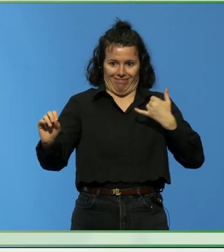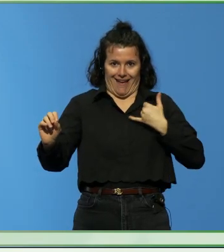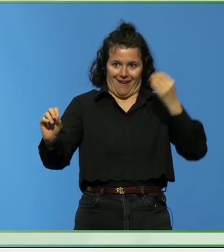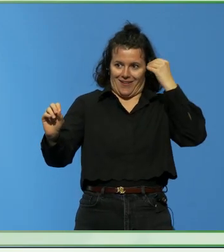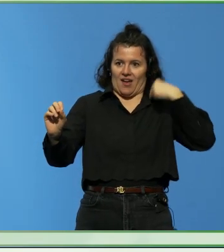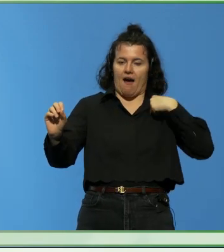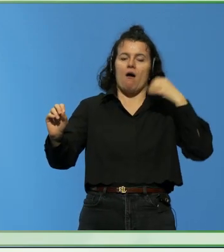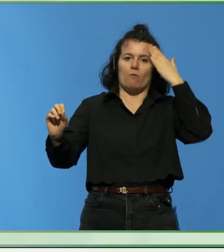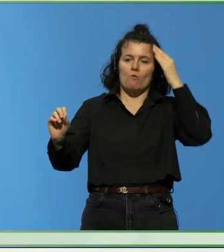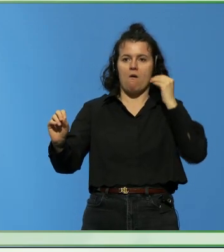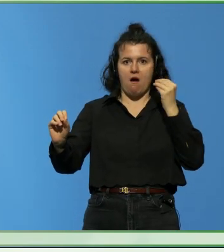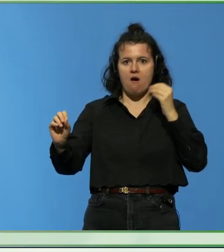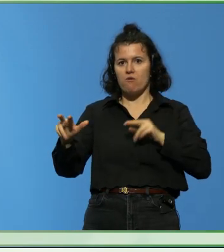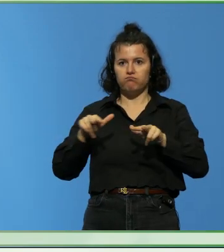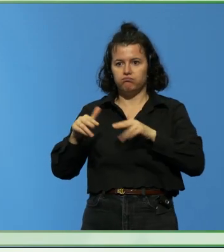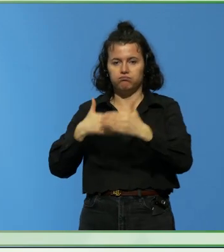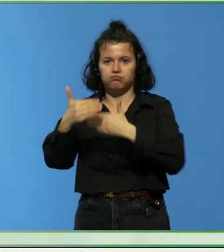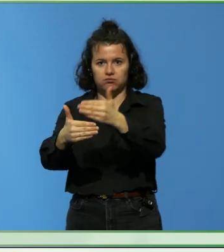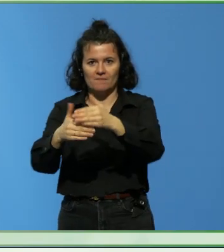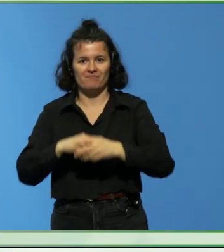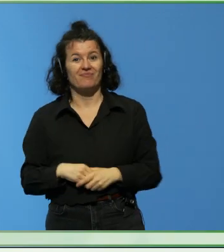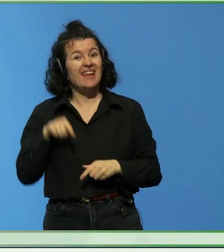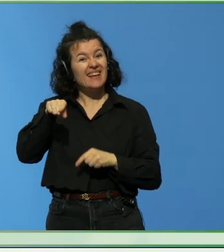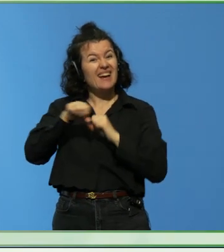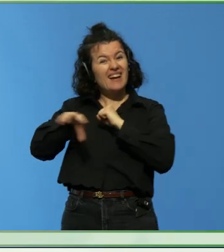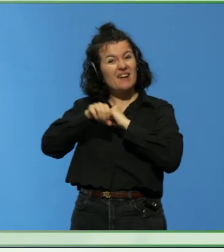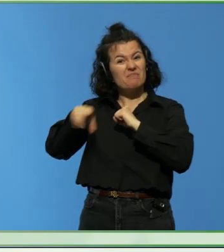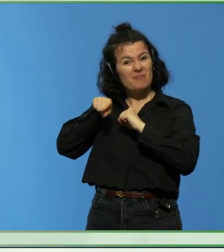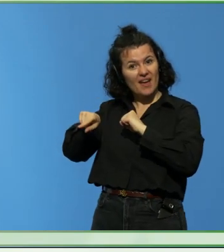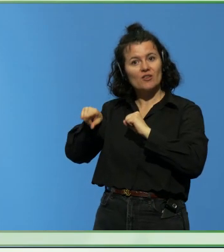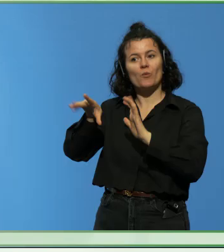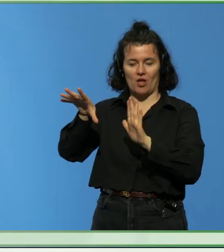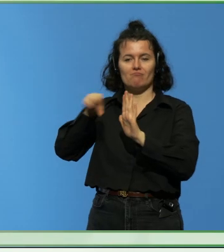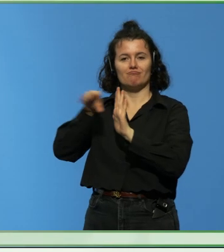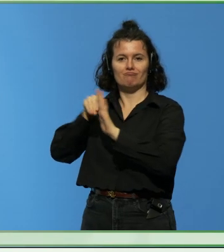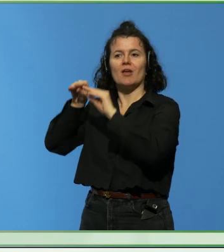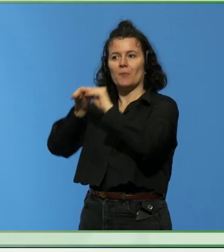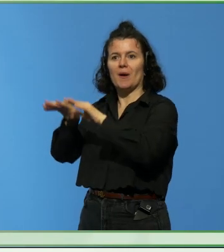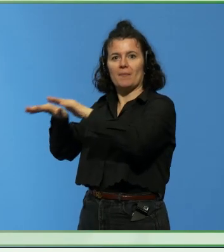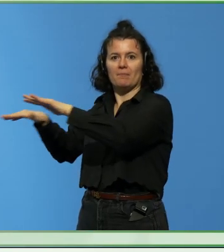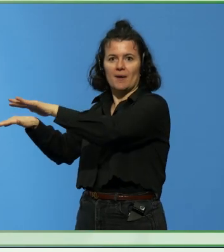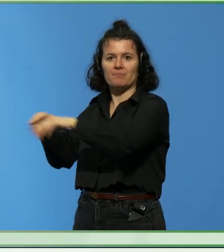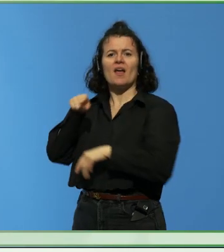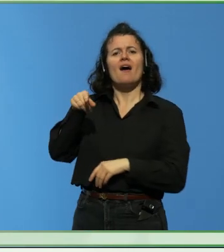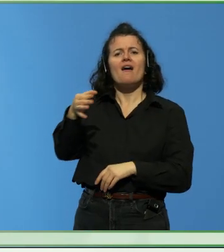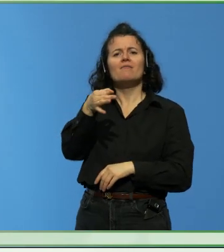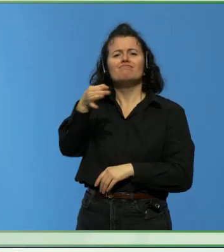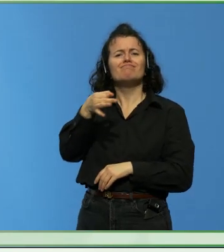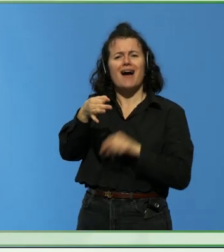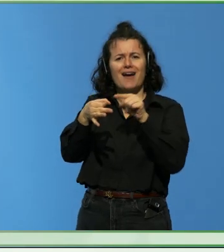Vevanoa campaign has been scaled up in 3 provinces in Vanuatu, but now it needs to be adapted